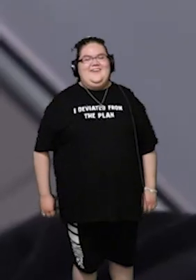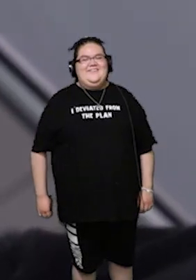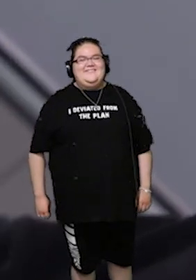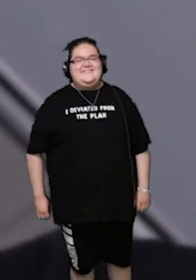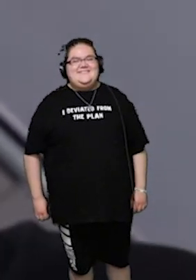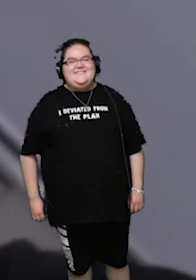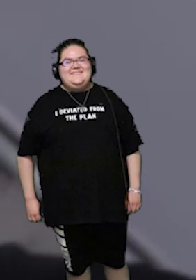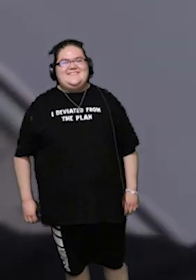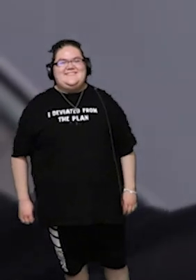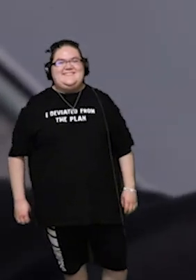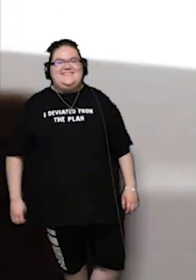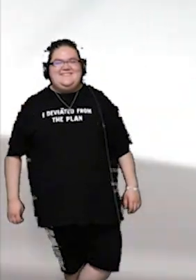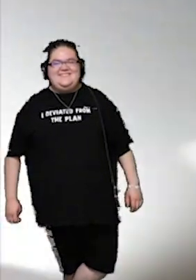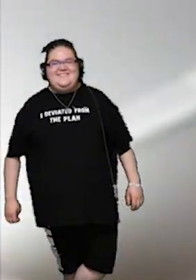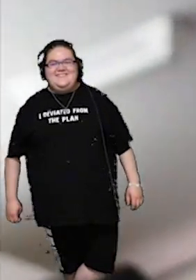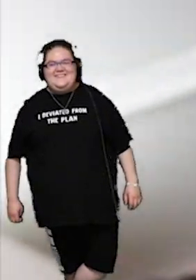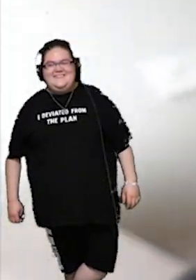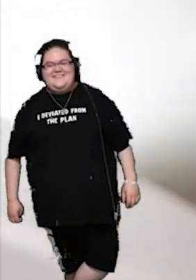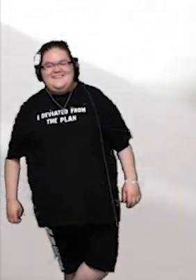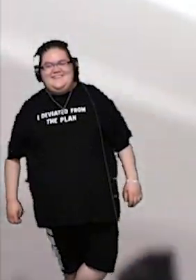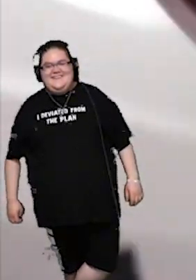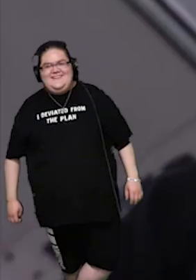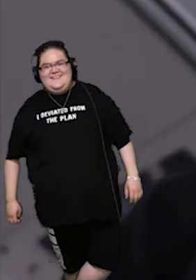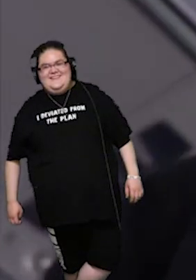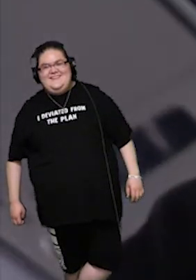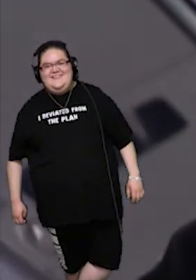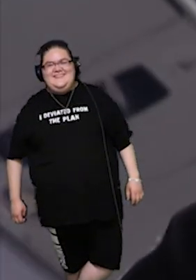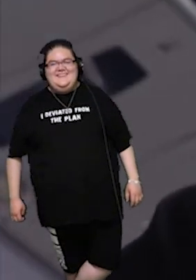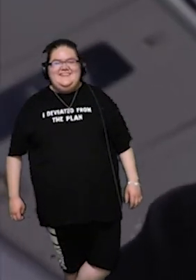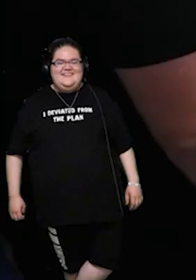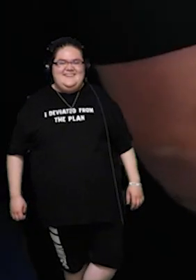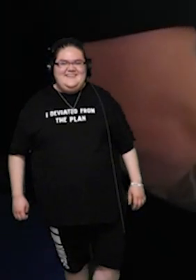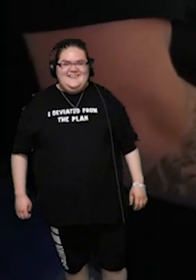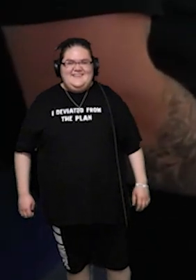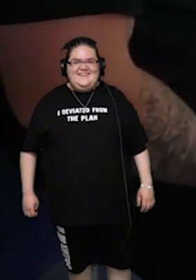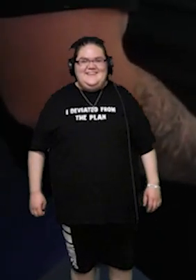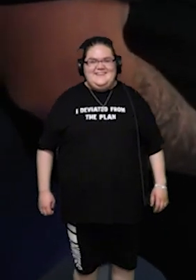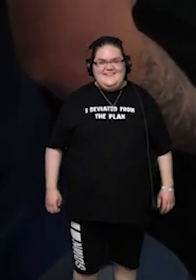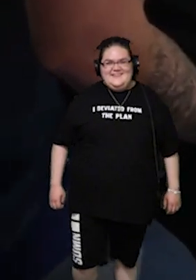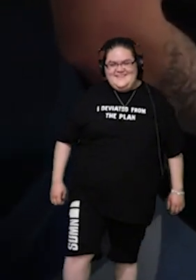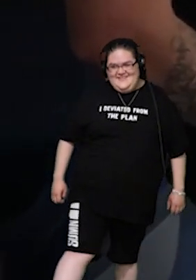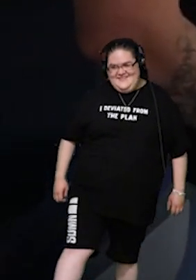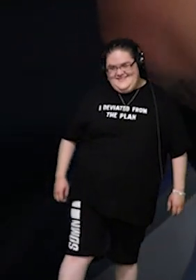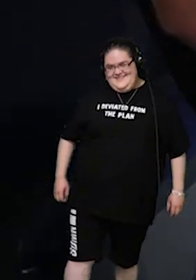did he? Oh, nice. No. I think so. We win. Yeah, you guys won, yeah.